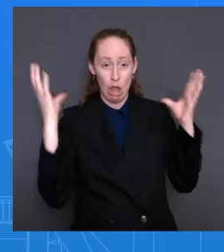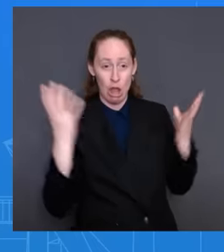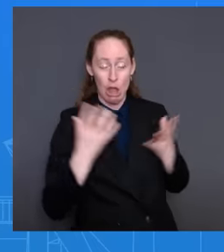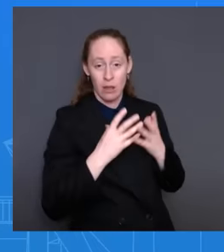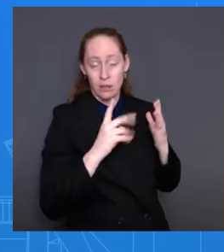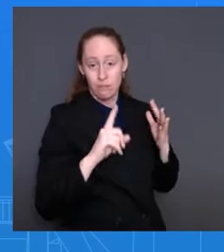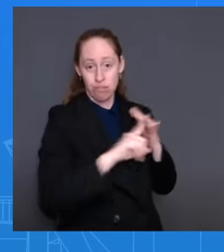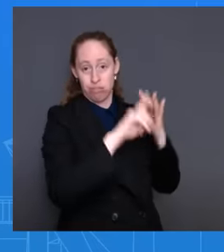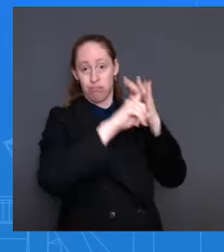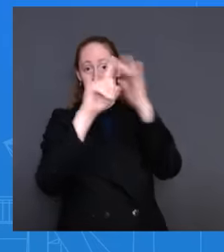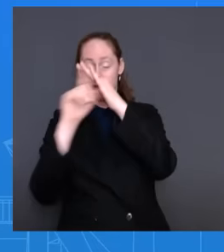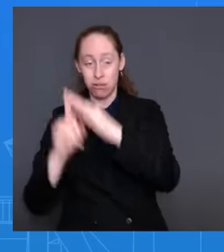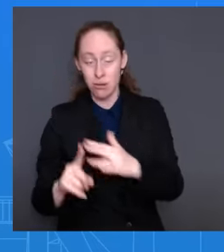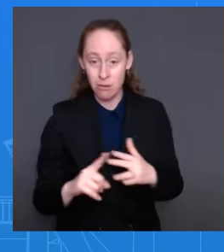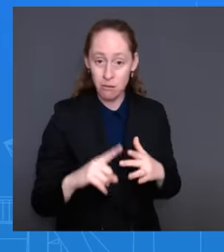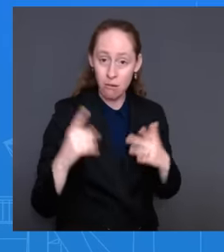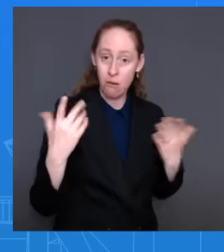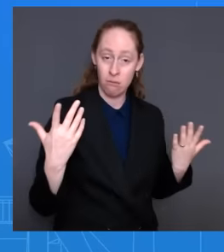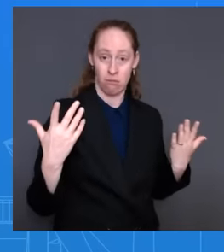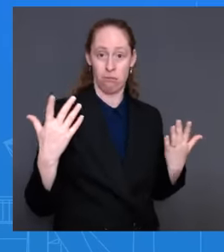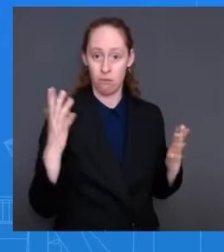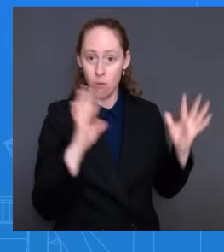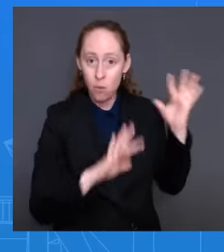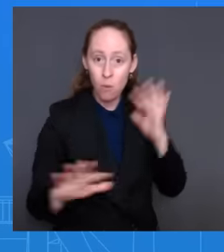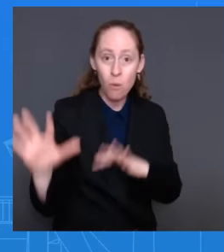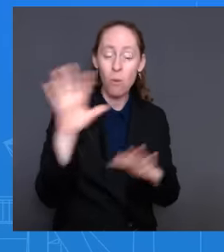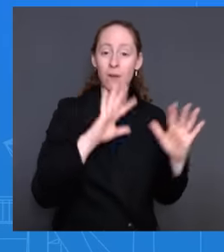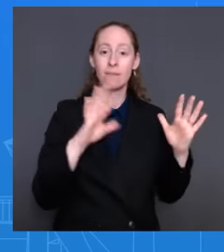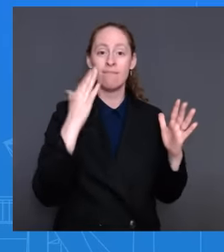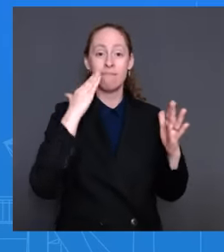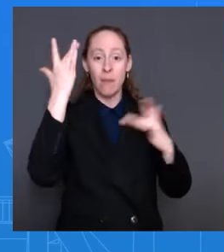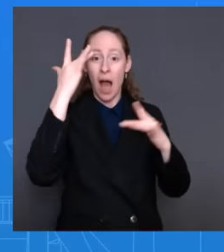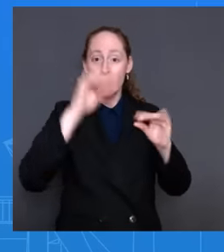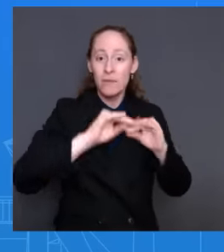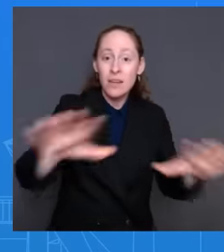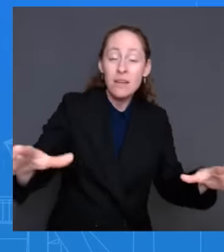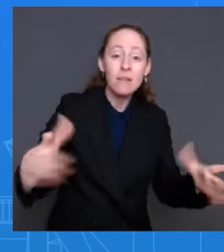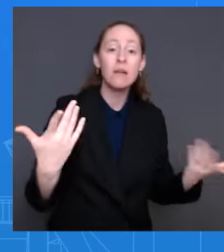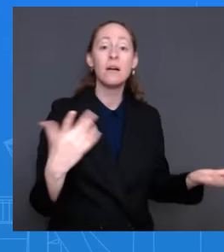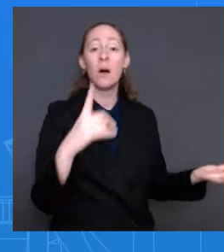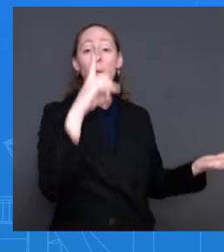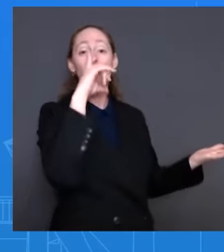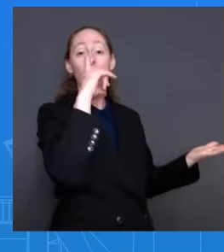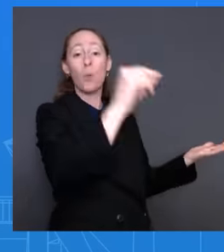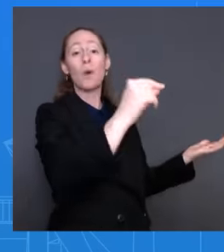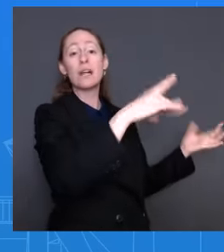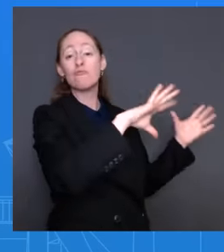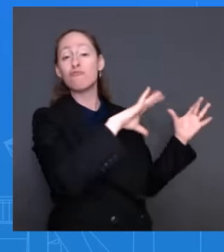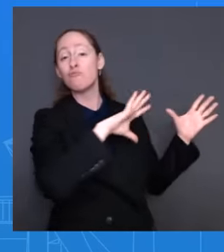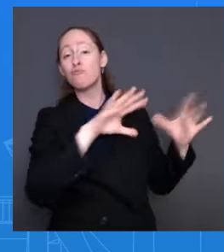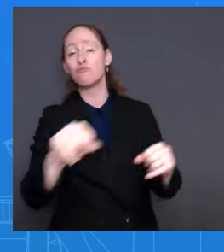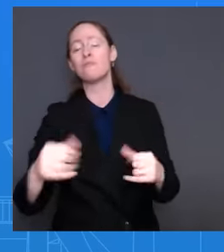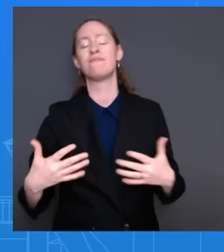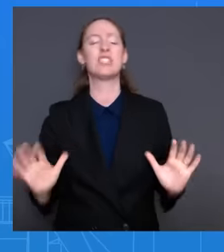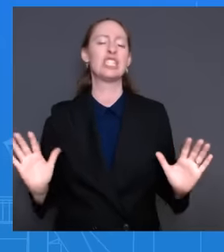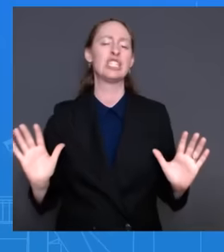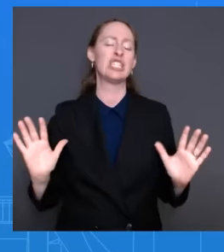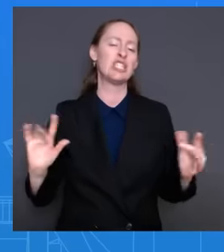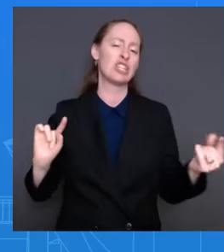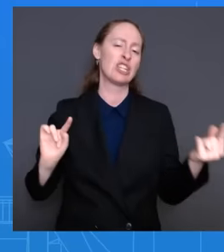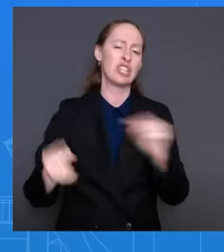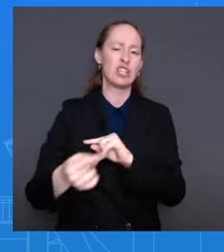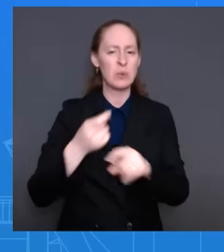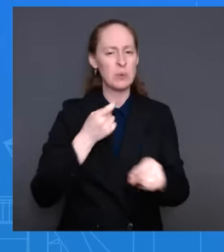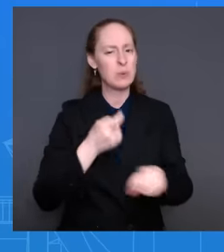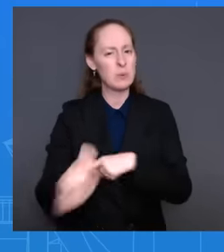the pandemic, that includes Putin's tax hike that we're seeing this past couple of months, that has